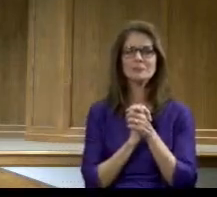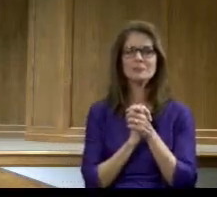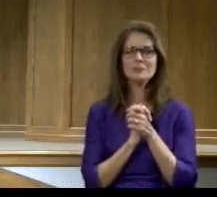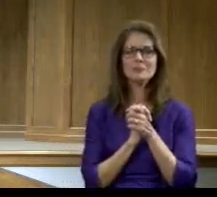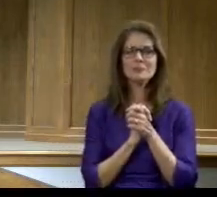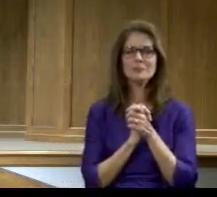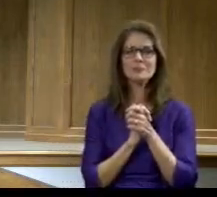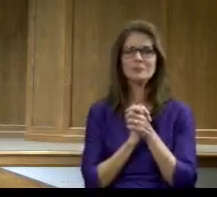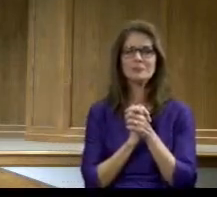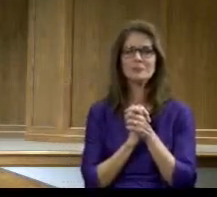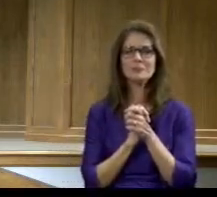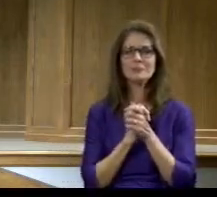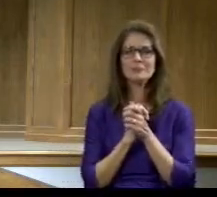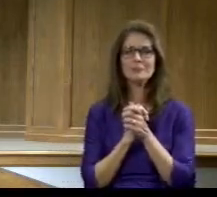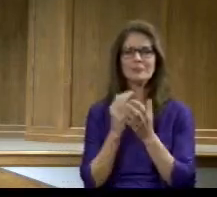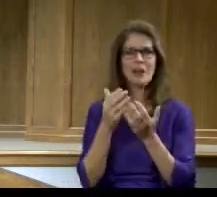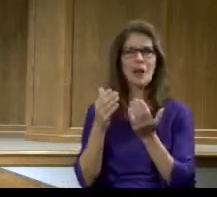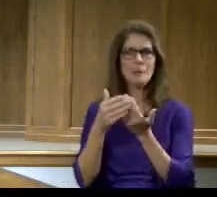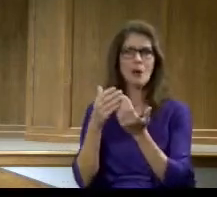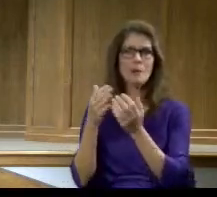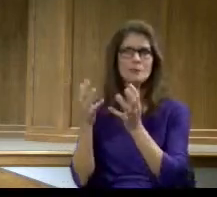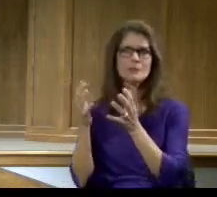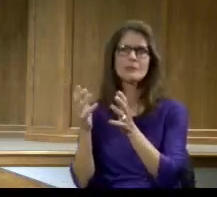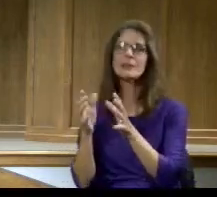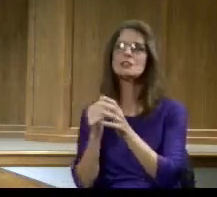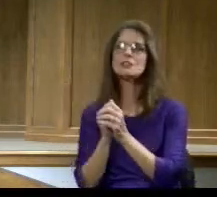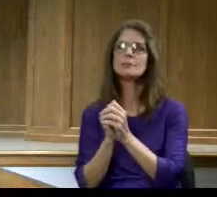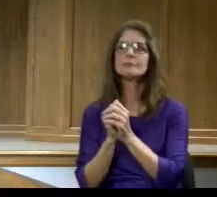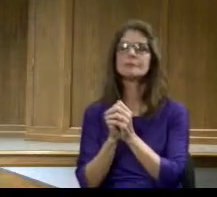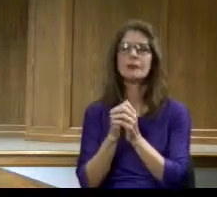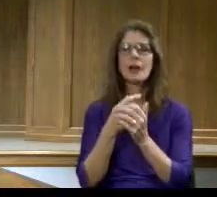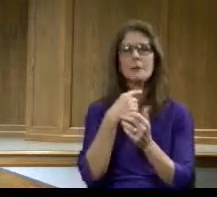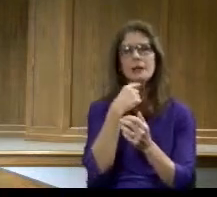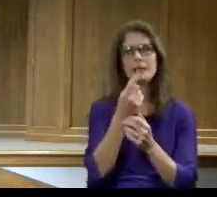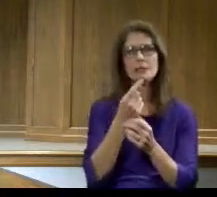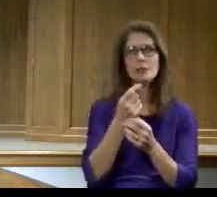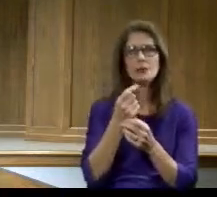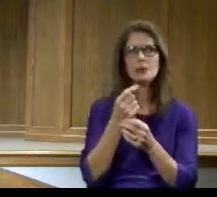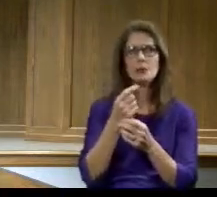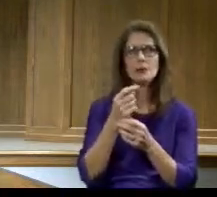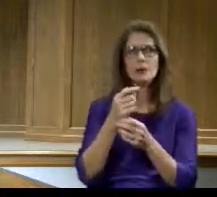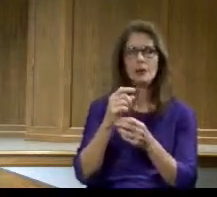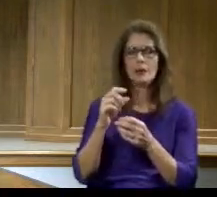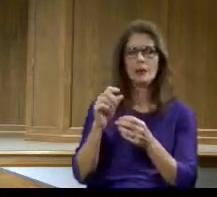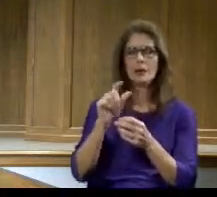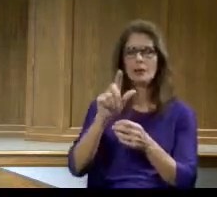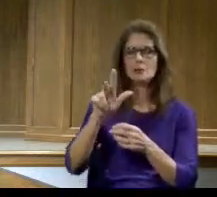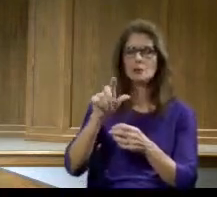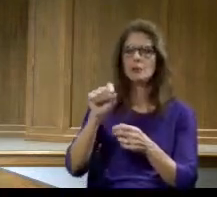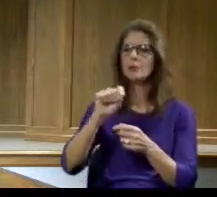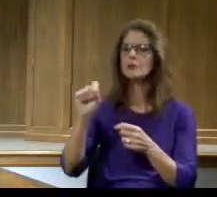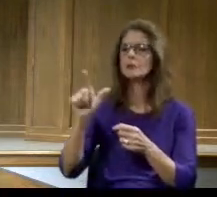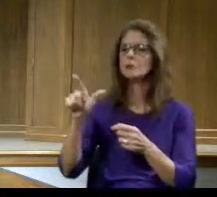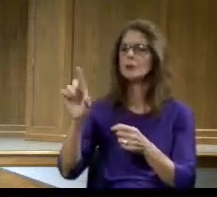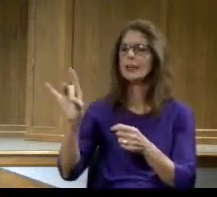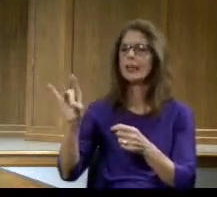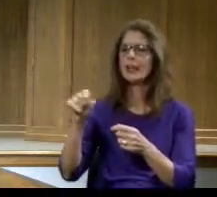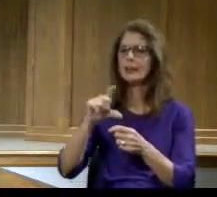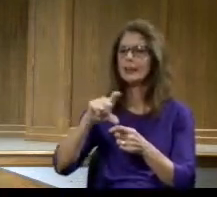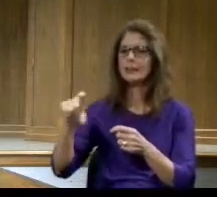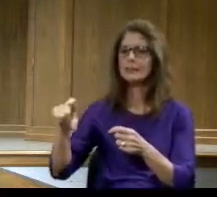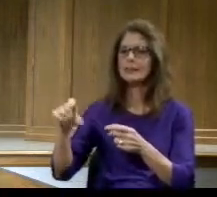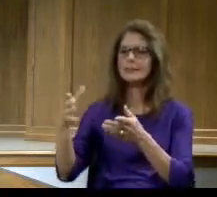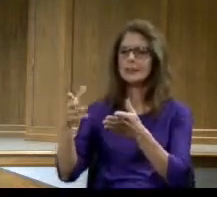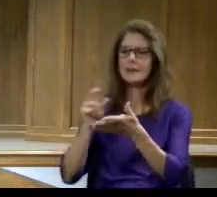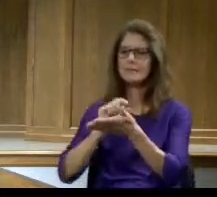And I want to tell you, these verses have been some of the most encouraging verses to me. And